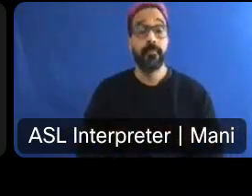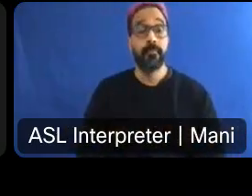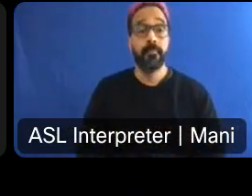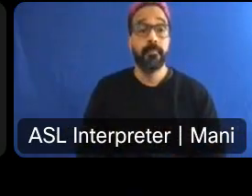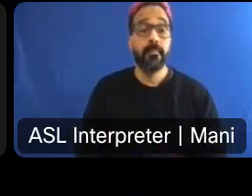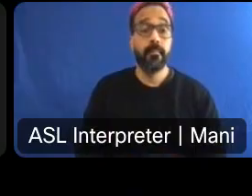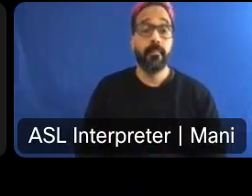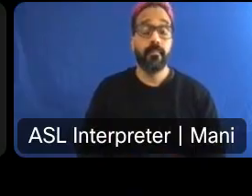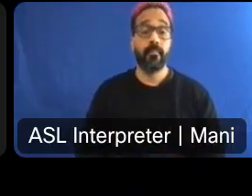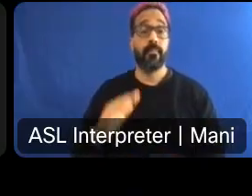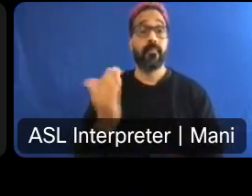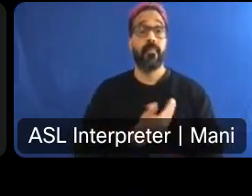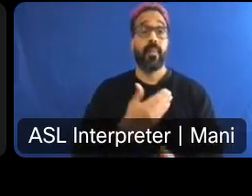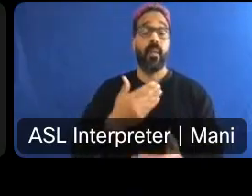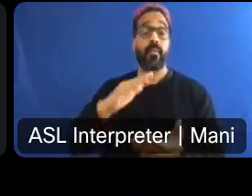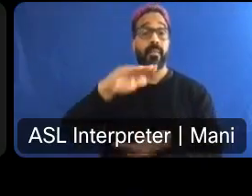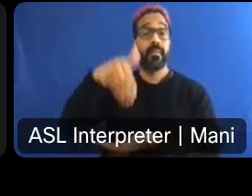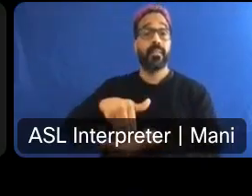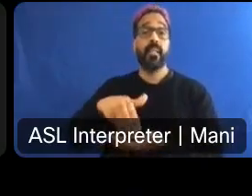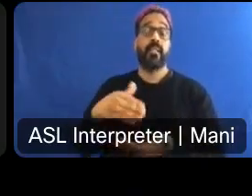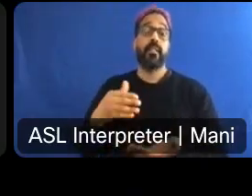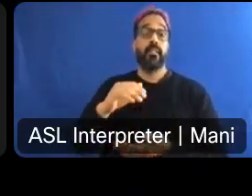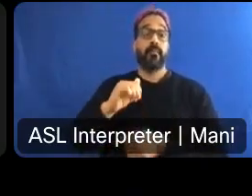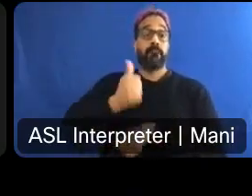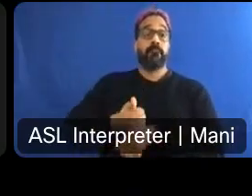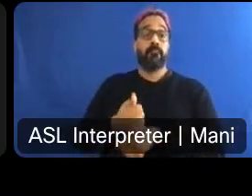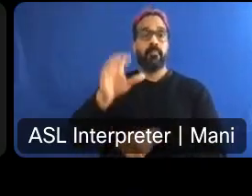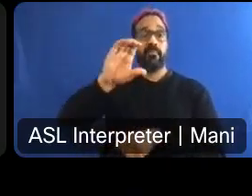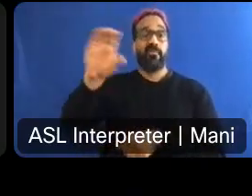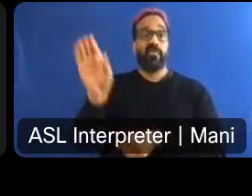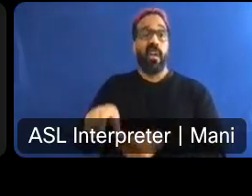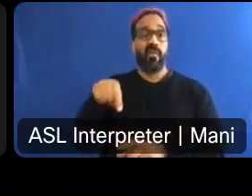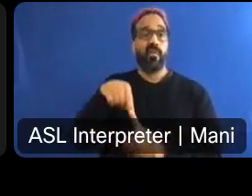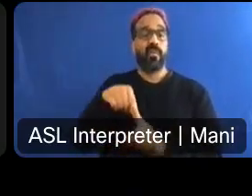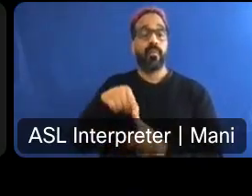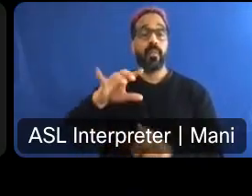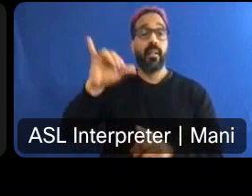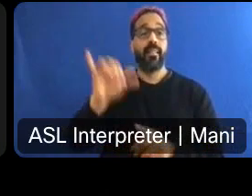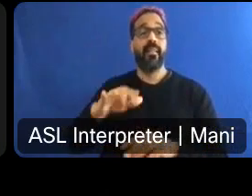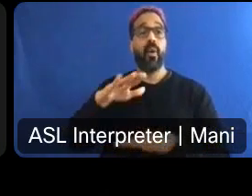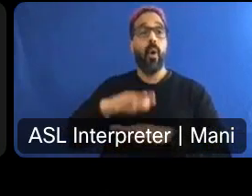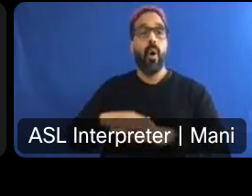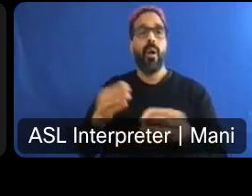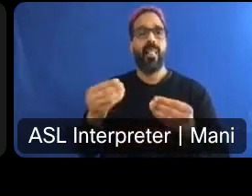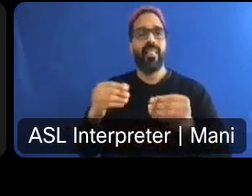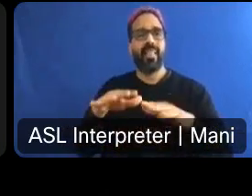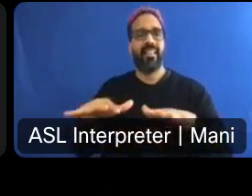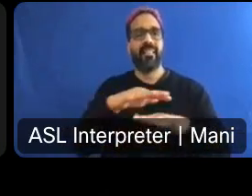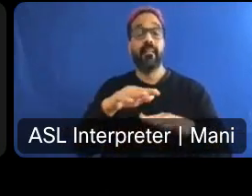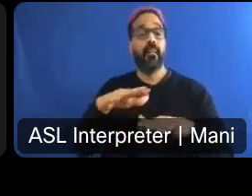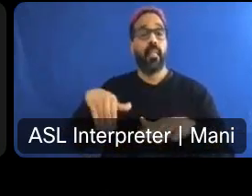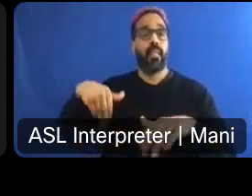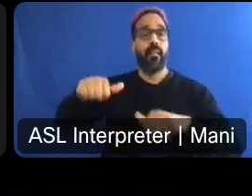Our center is headquartered in Chicago, where I'm also residing, which is on the unceded homelands of the Council of the